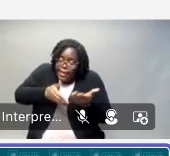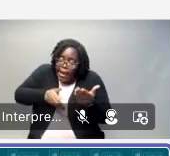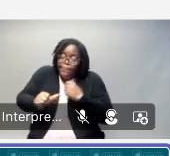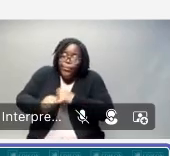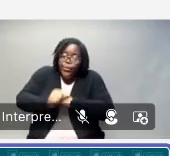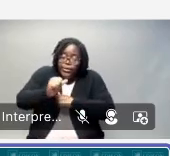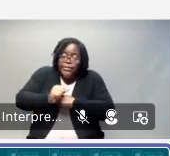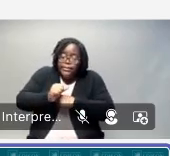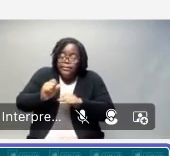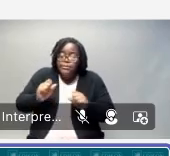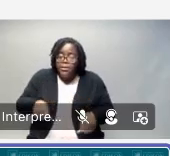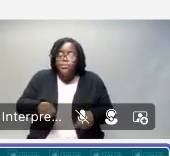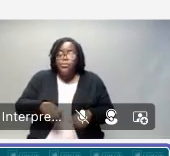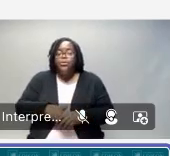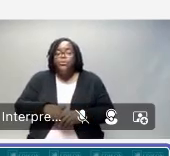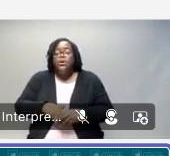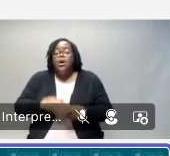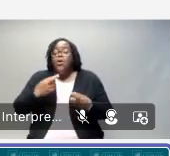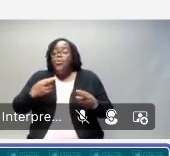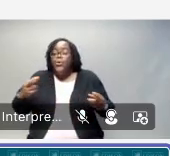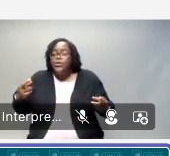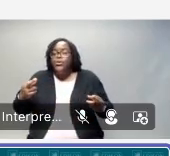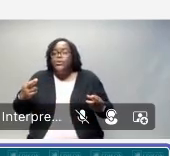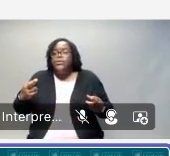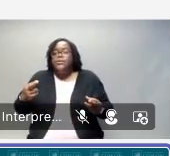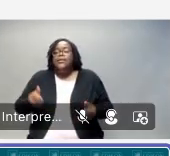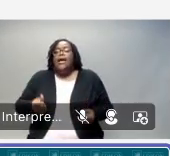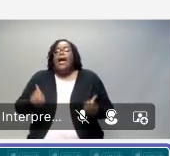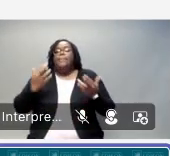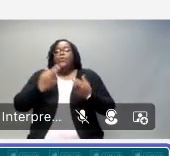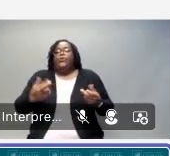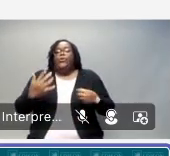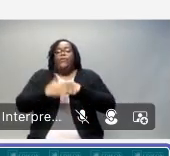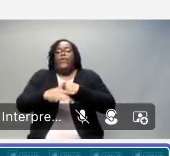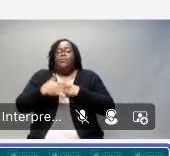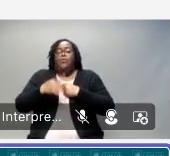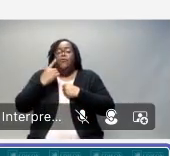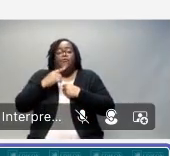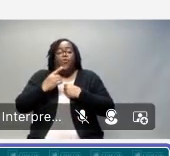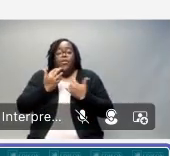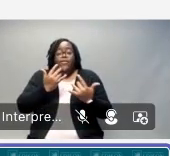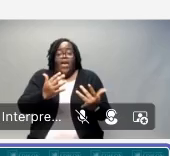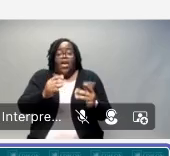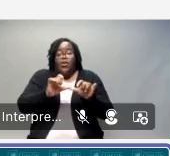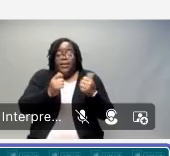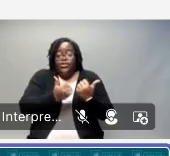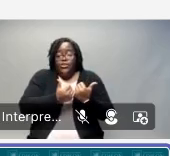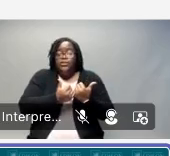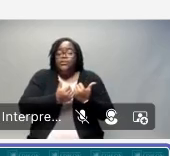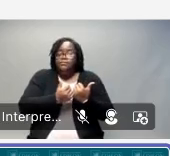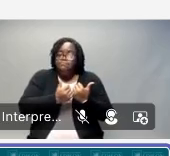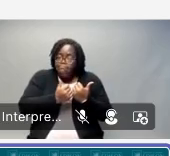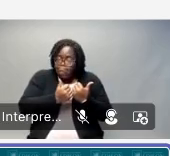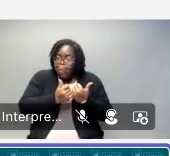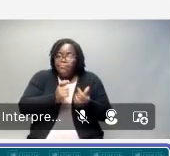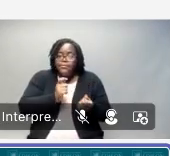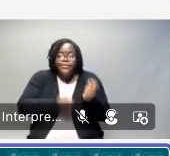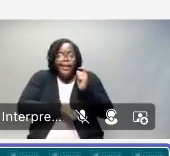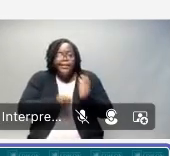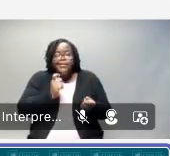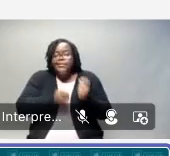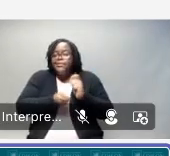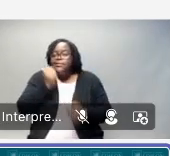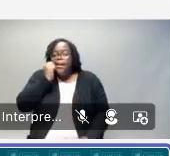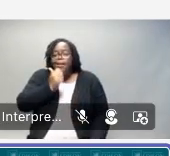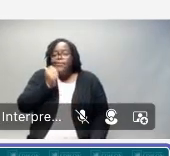And the resources, the amount of resources that are available to the fire agencies is changes from day to day,